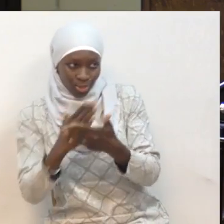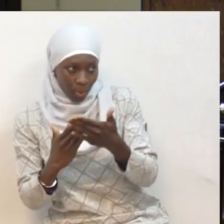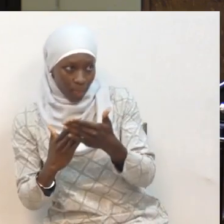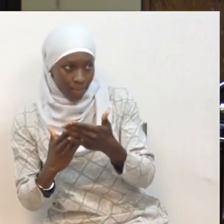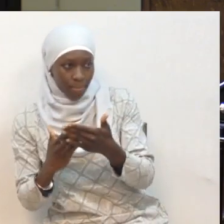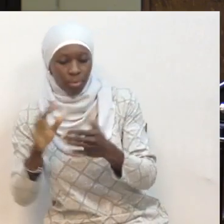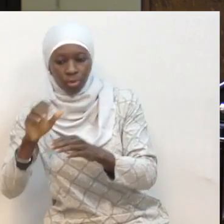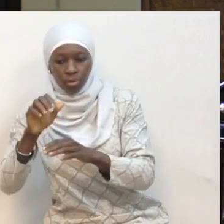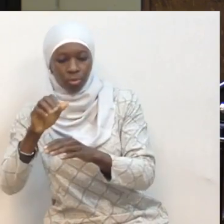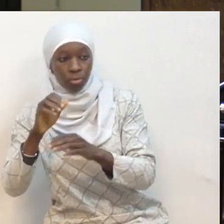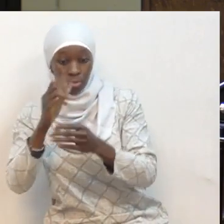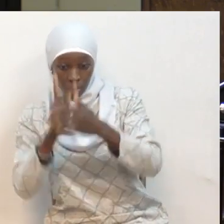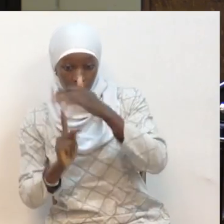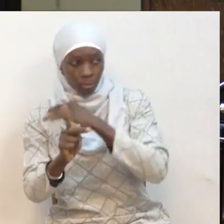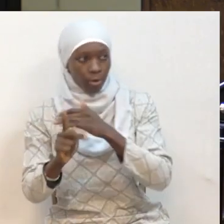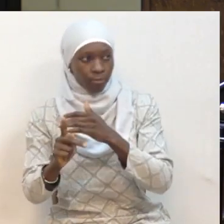did.